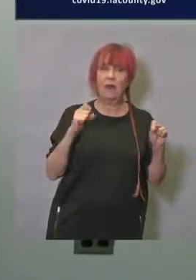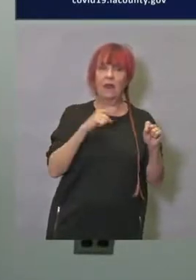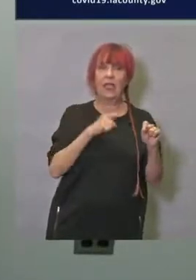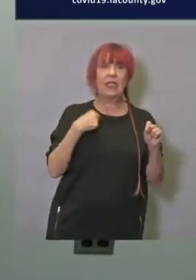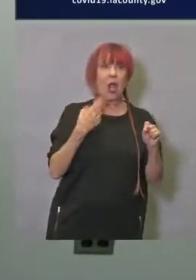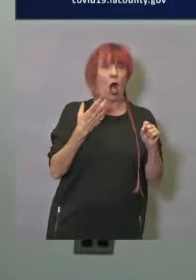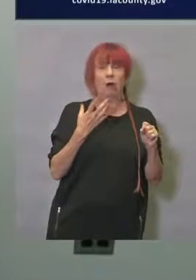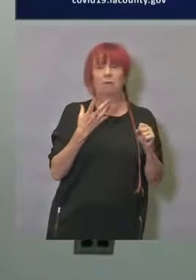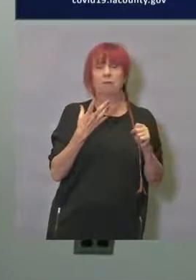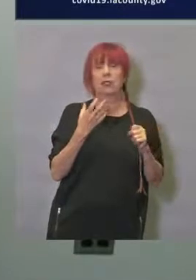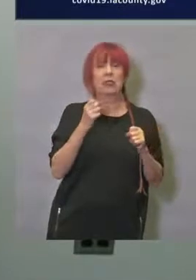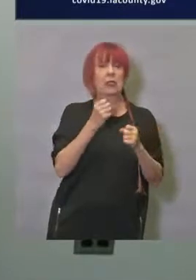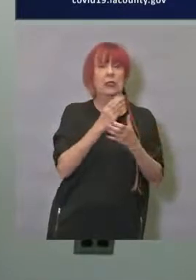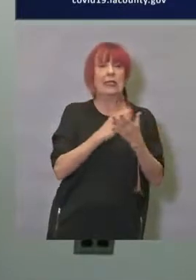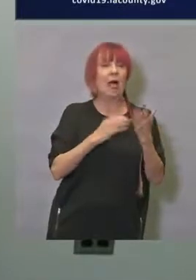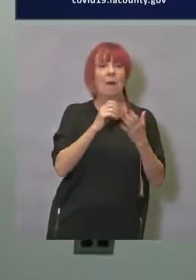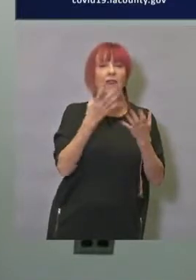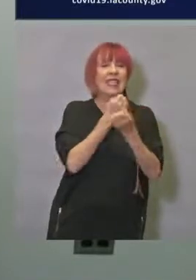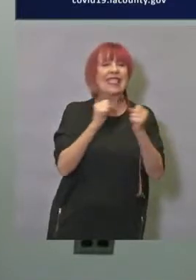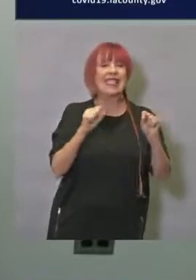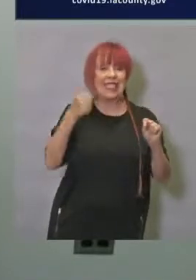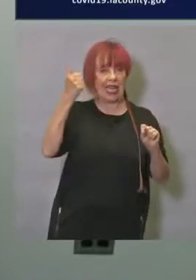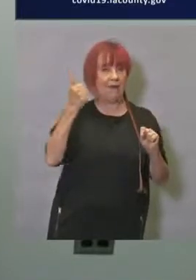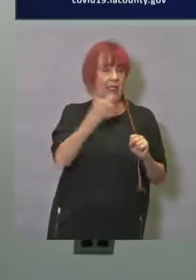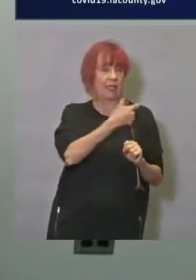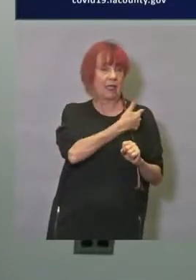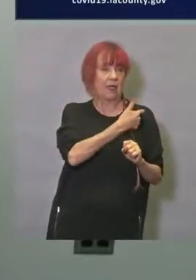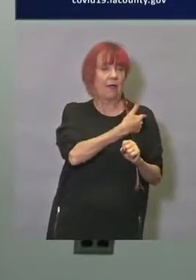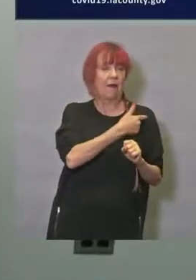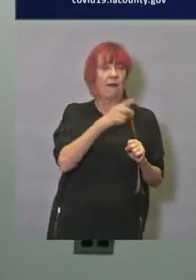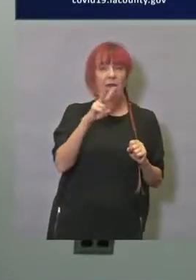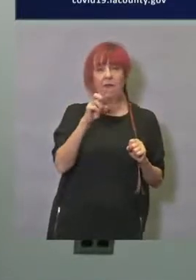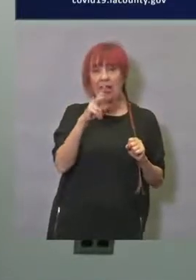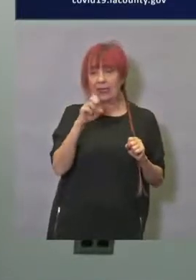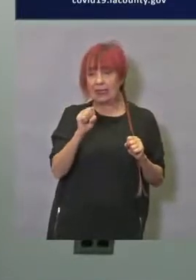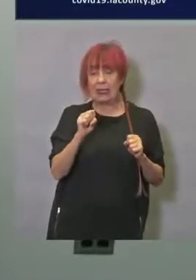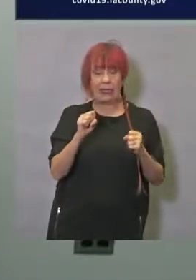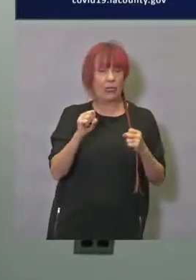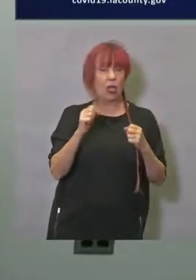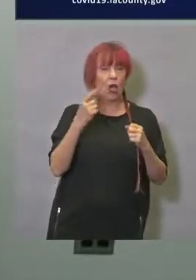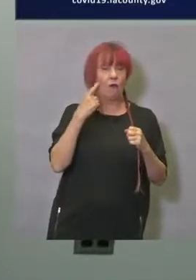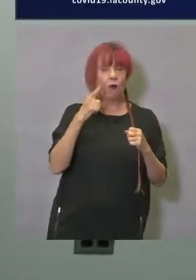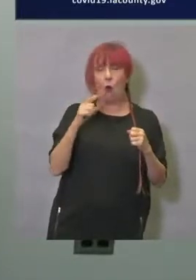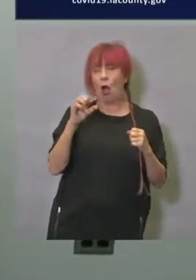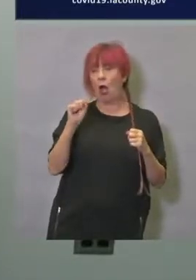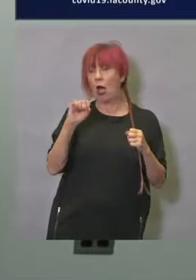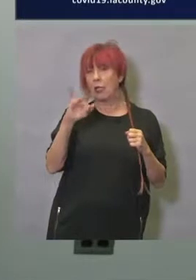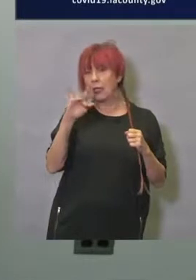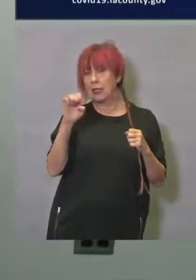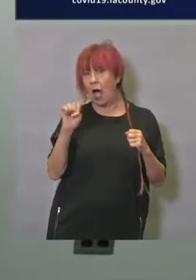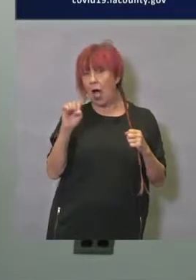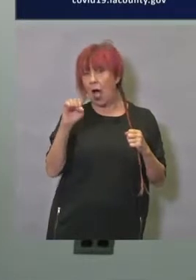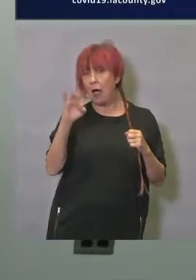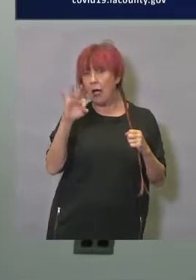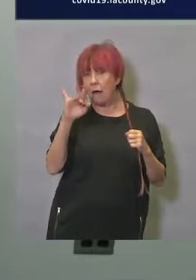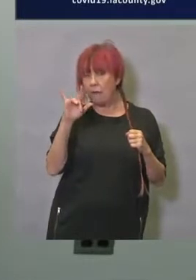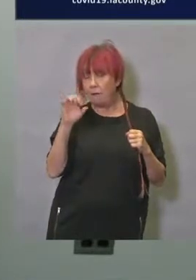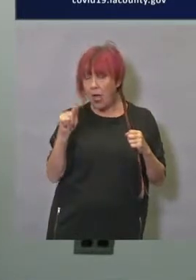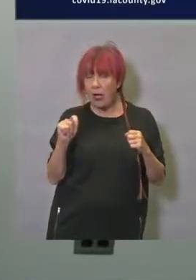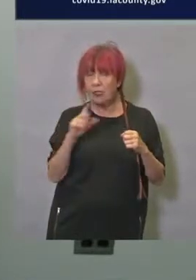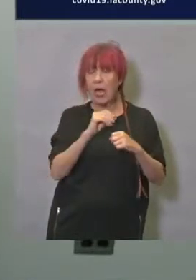that we've seen in terms of both side effects and, obviously